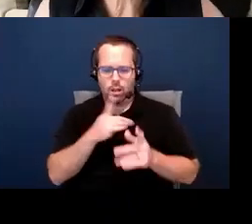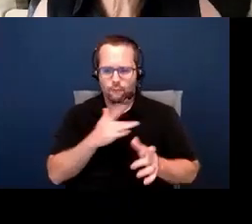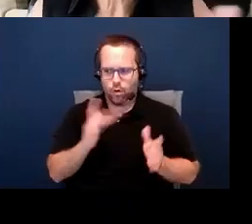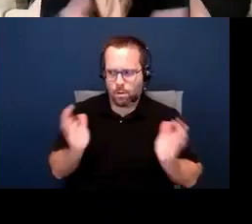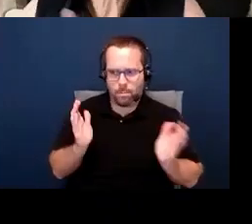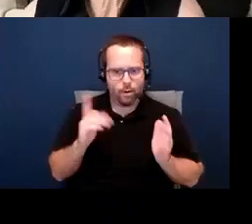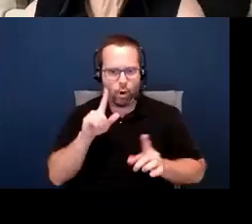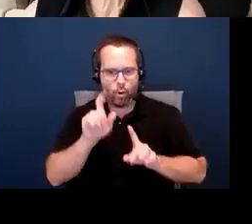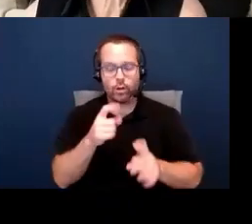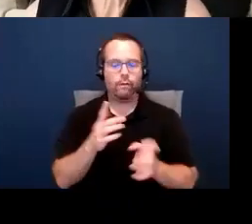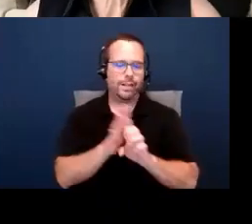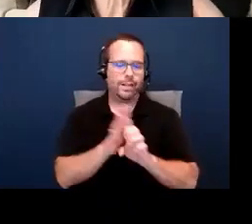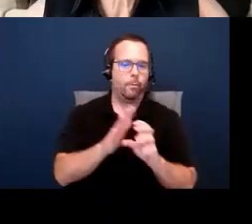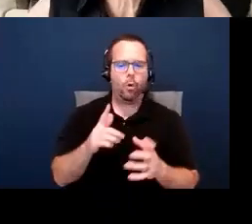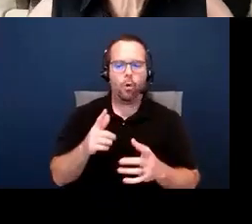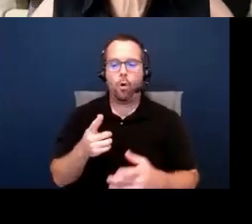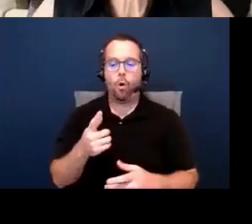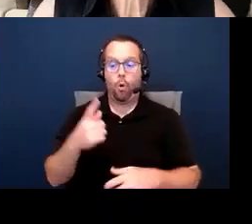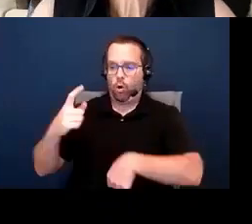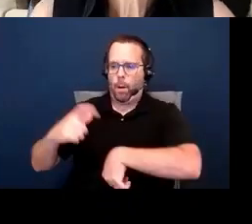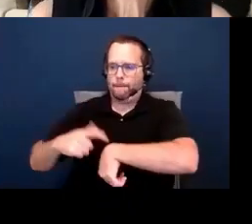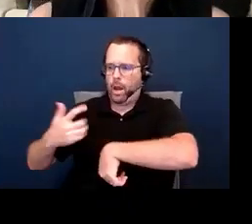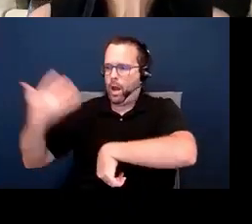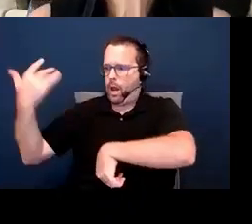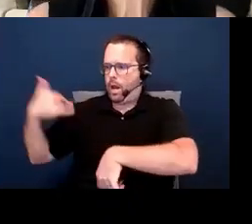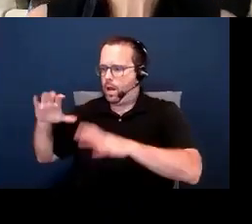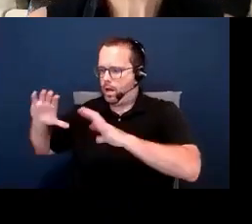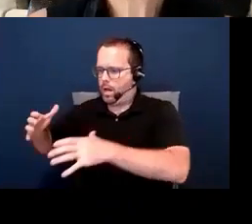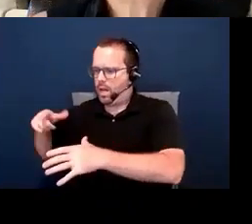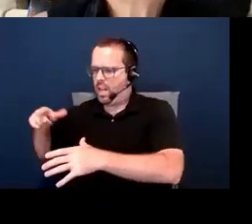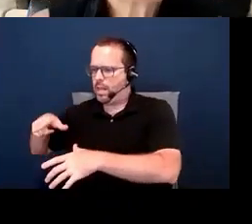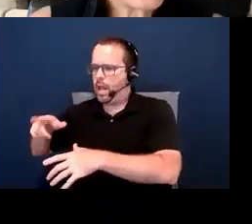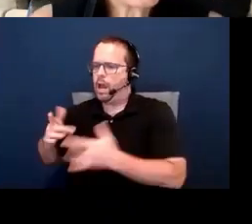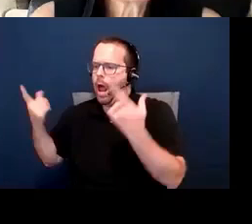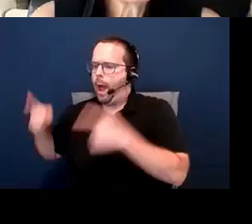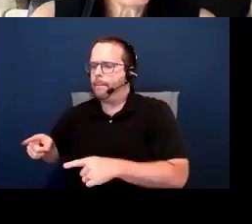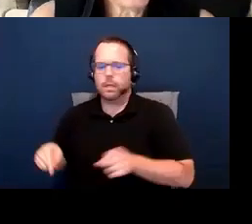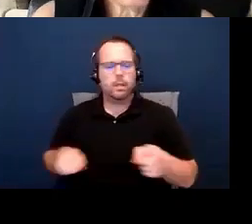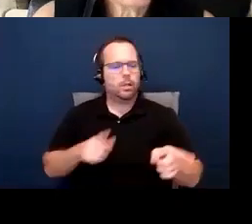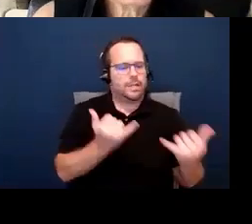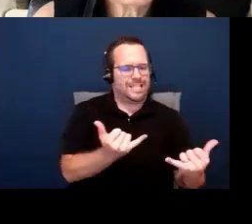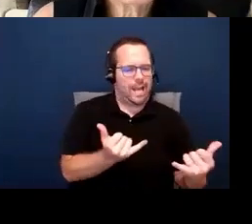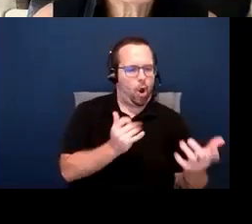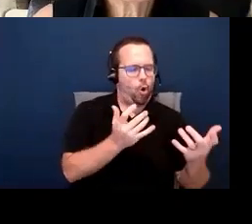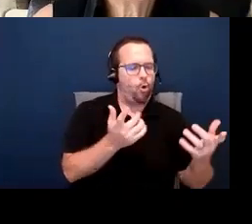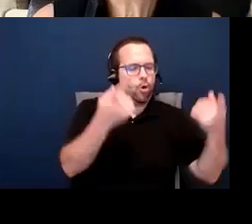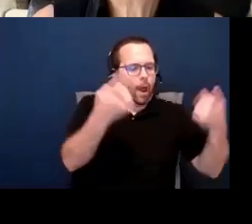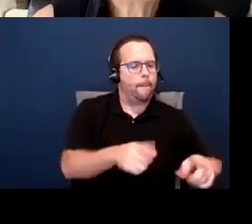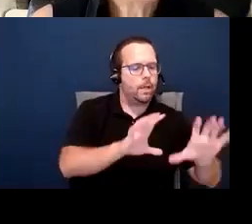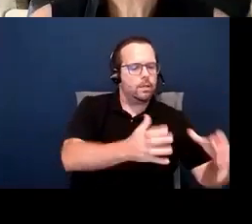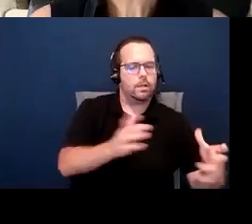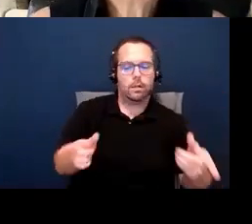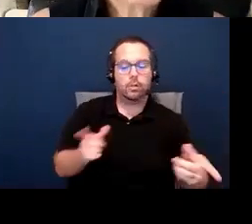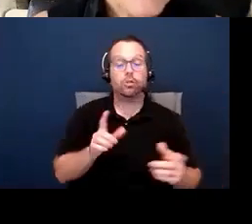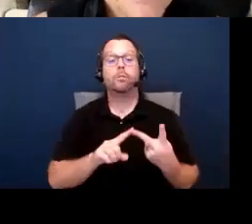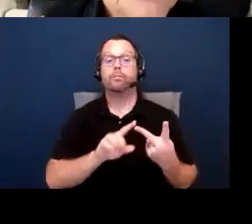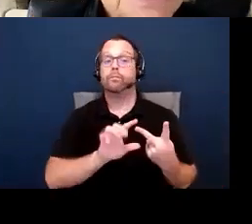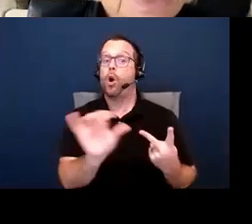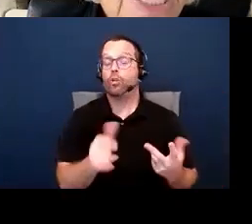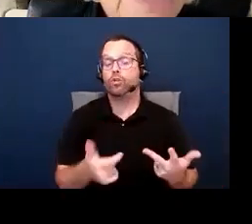one time period as opposed to another. And then there is Ad Health. For those of you